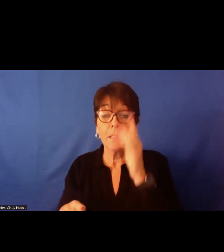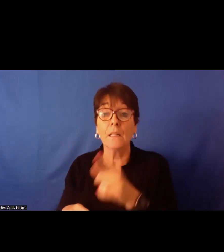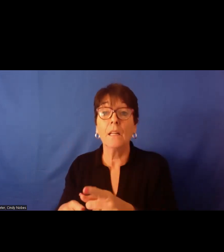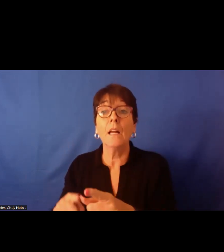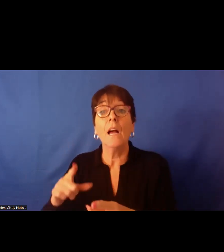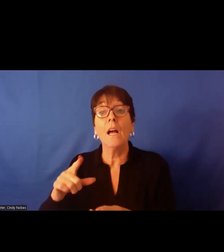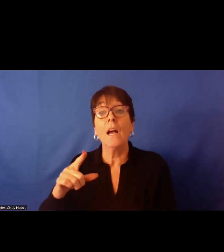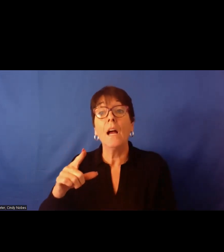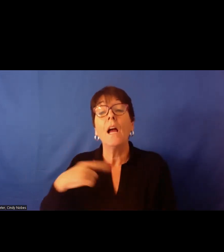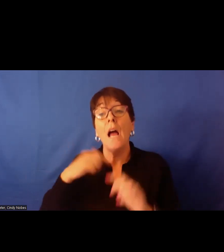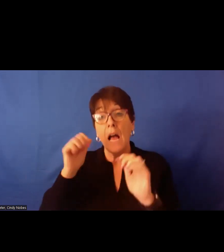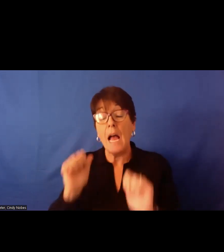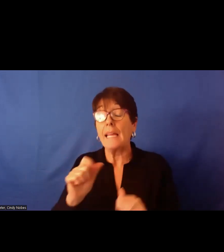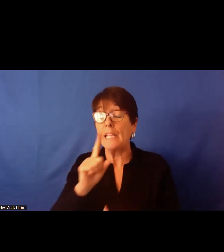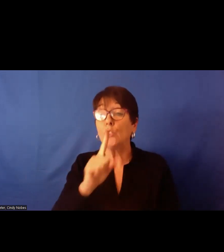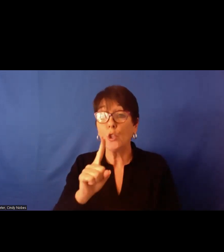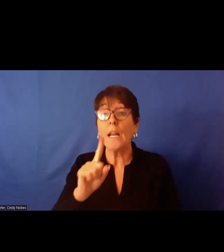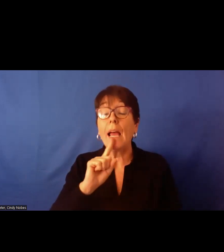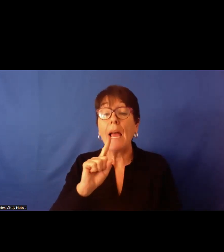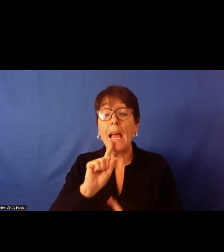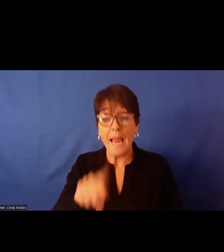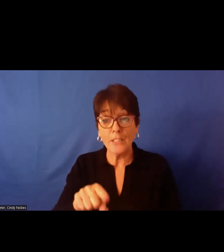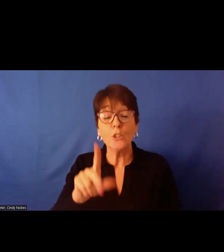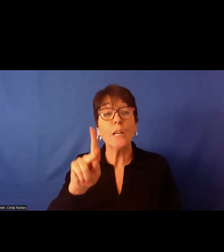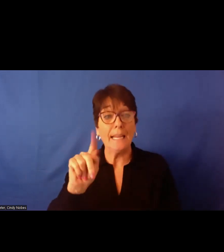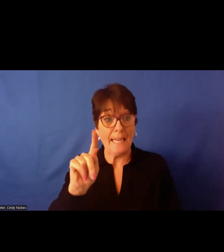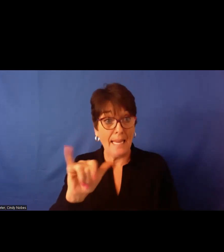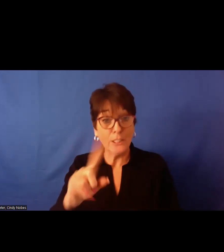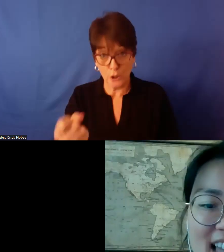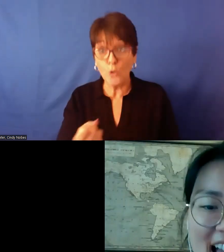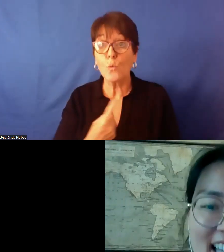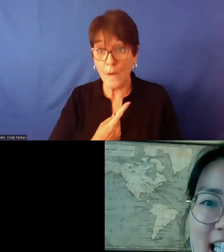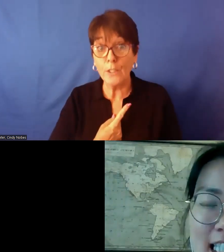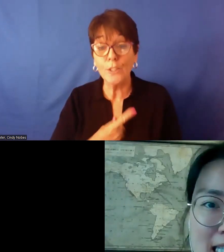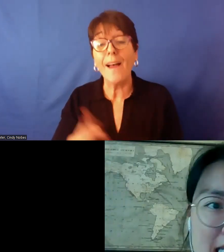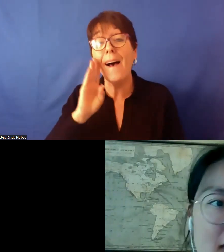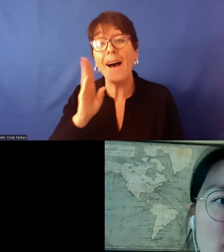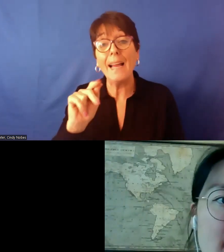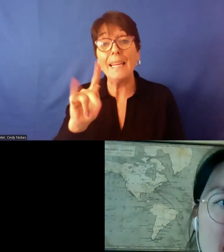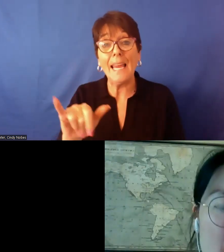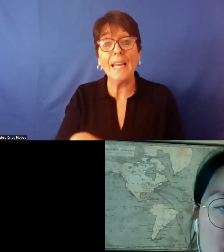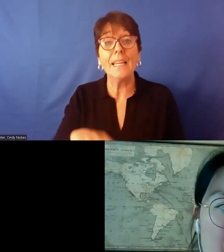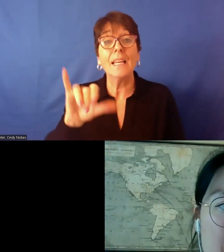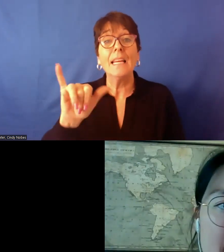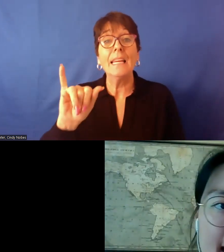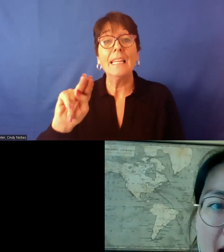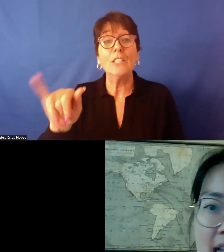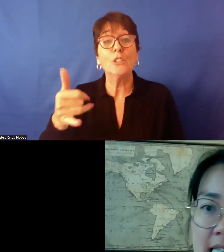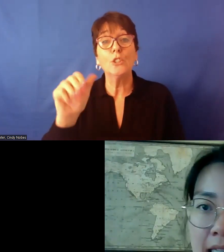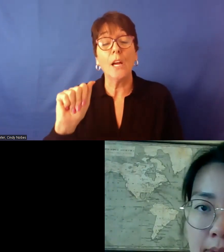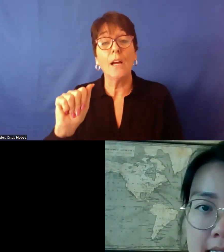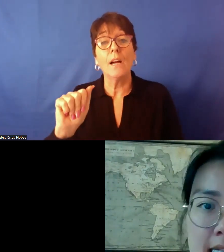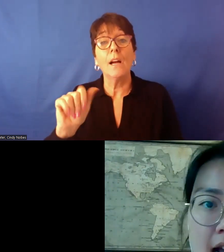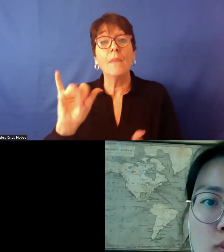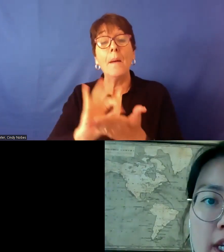Connie, I can certainly answer Katie's question. Hi, Katie, this is Yingzhe. So the Medi-Cal